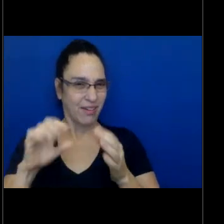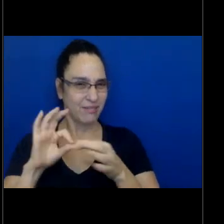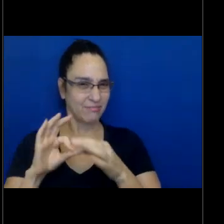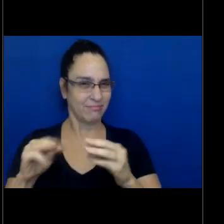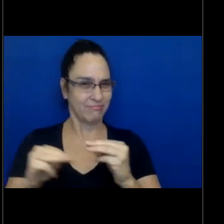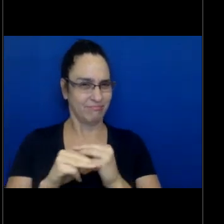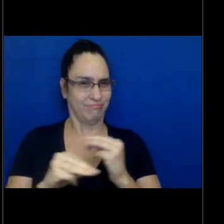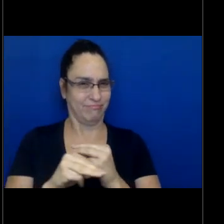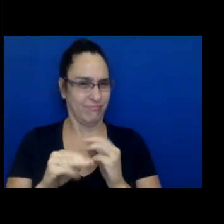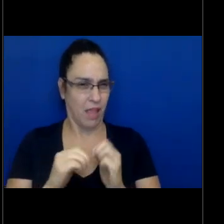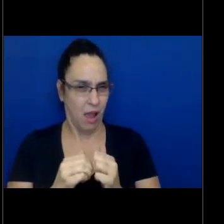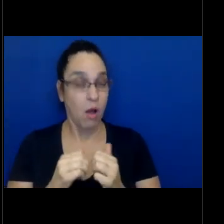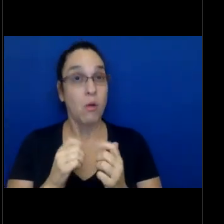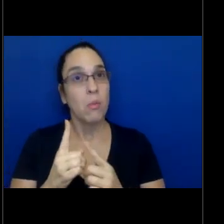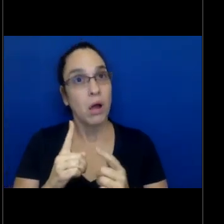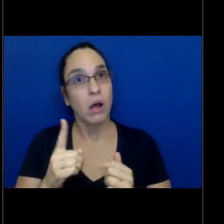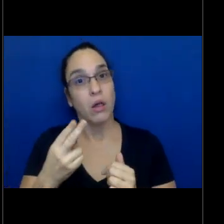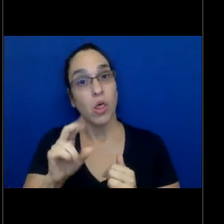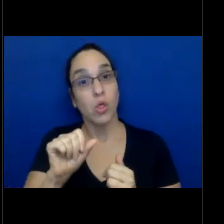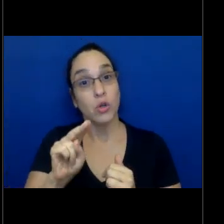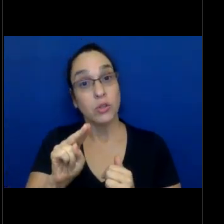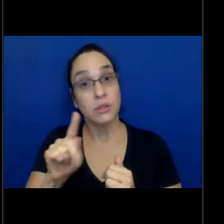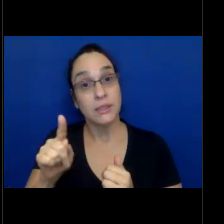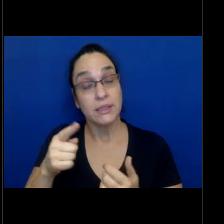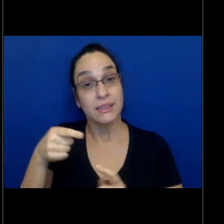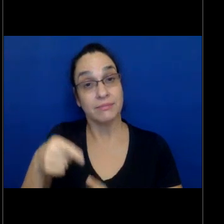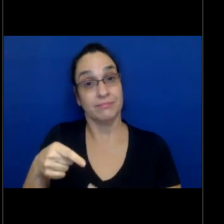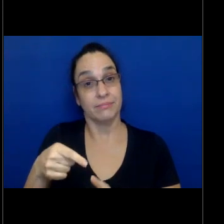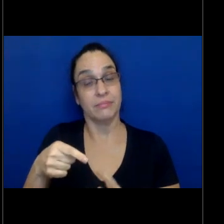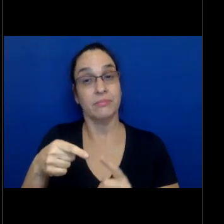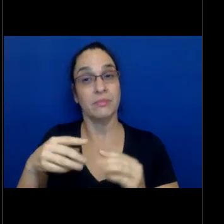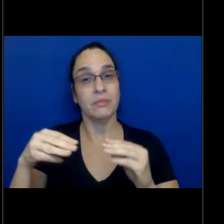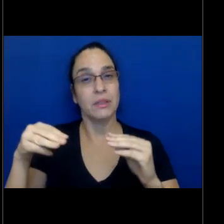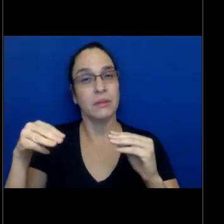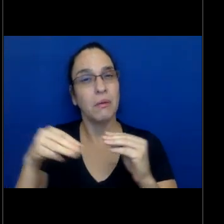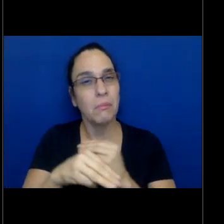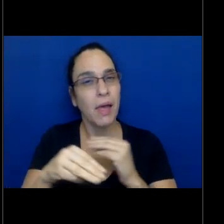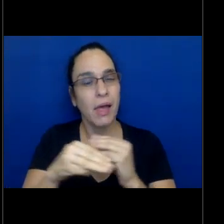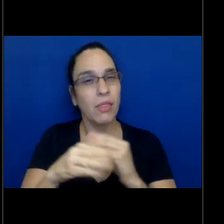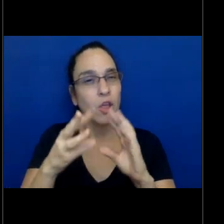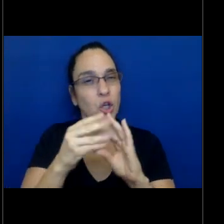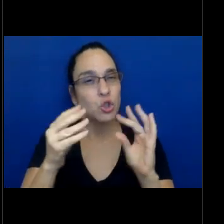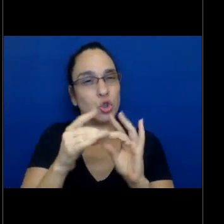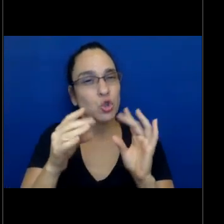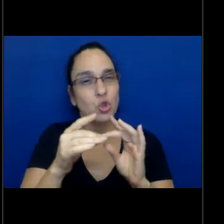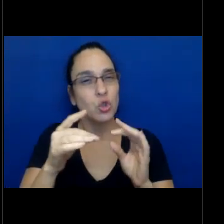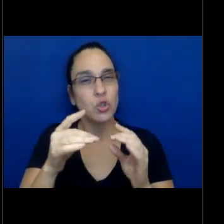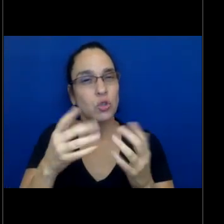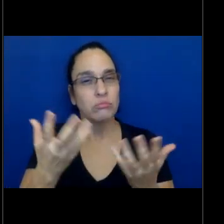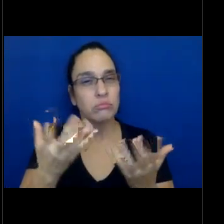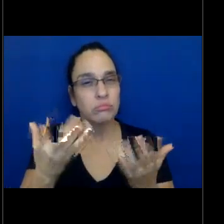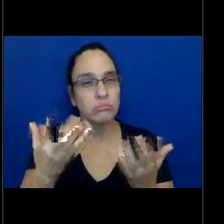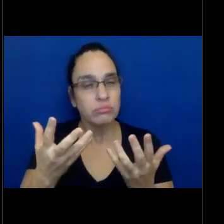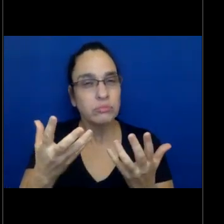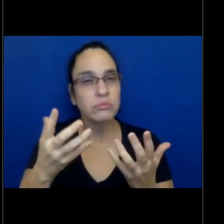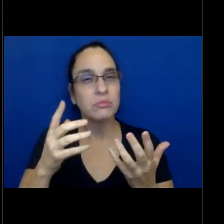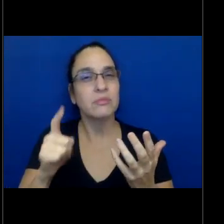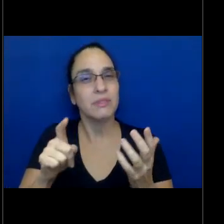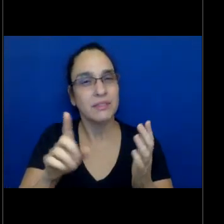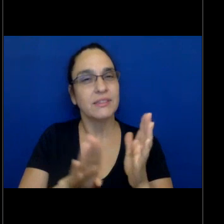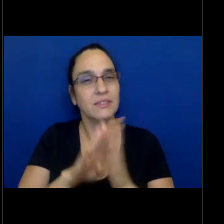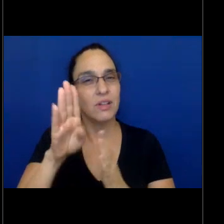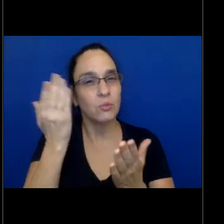Thornton talks about how mathematics first about proof, developing proof, but I think